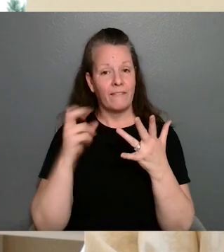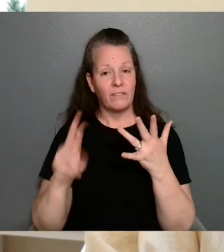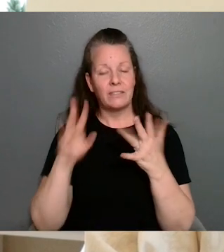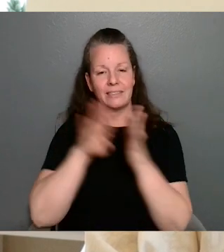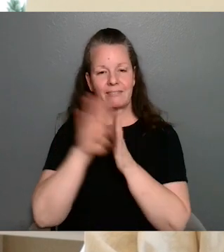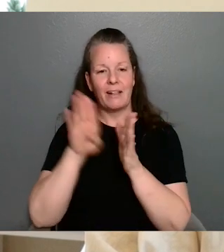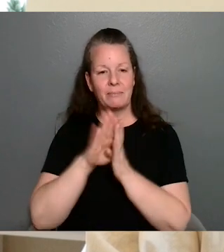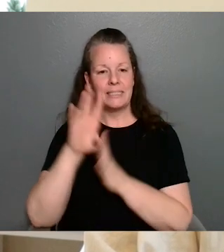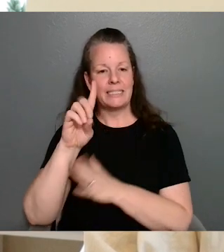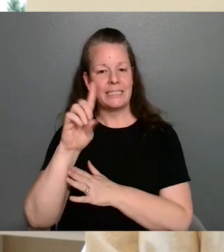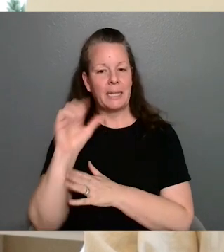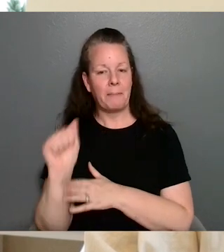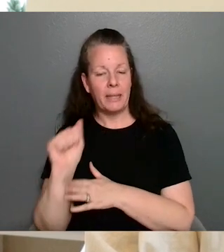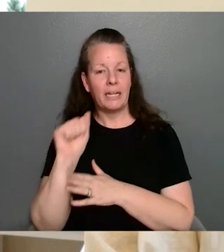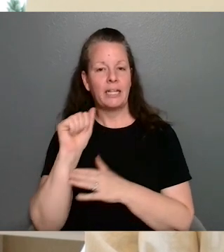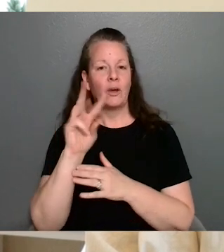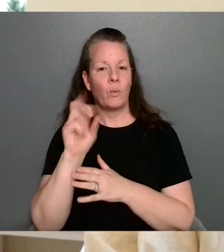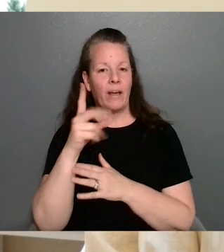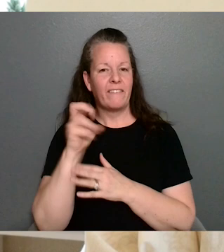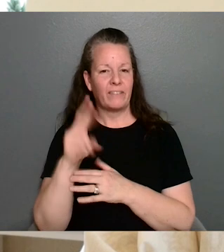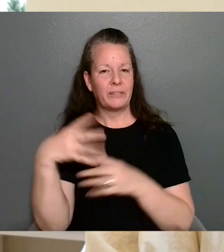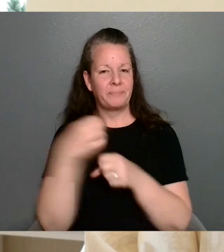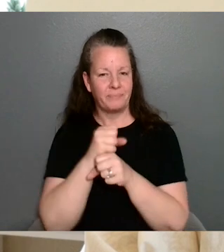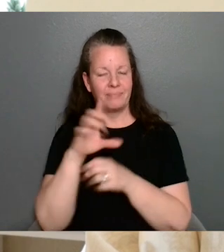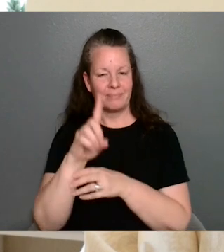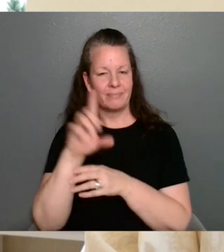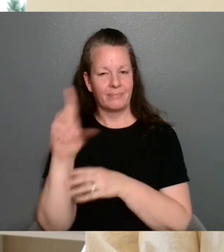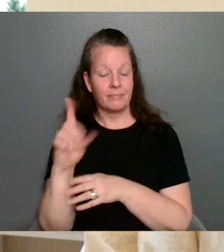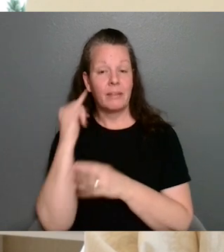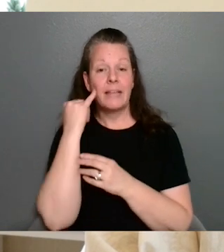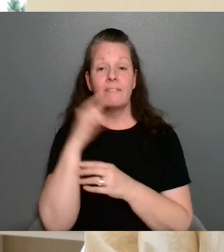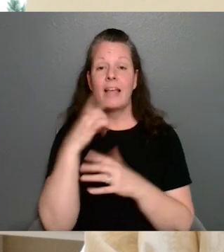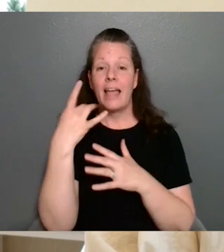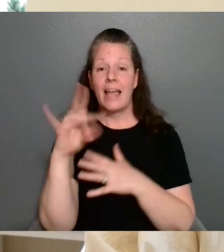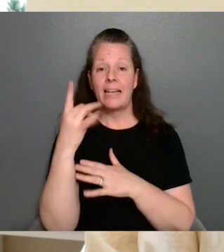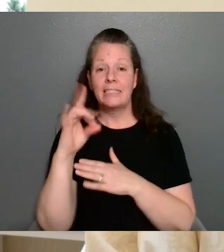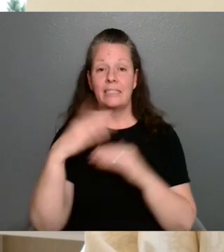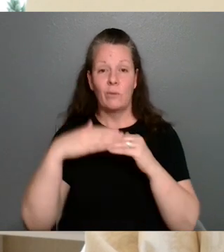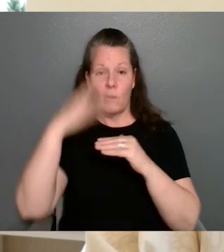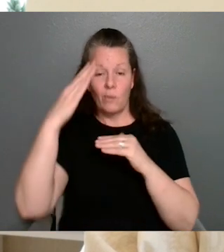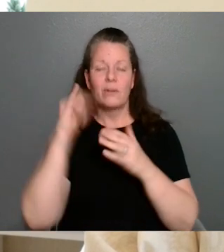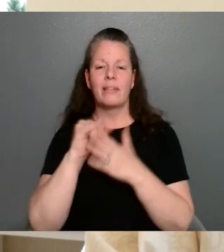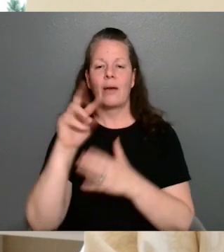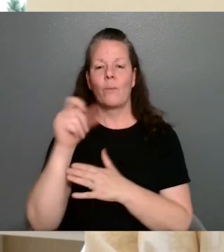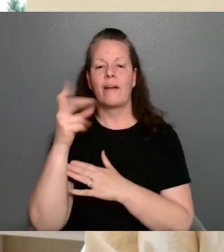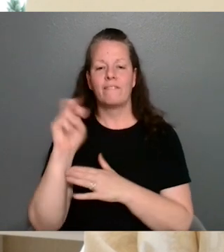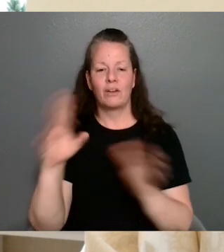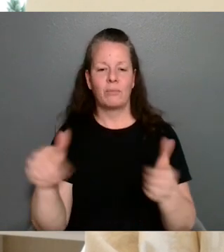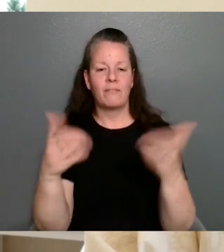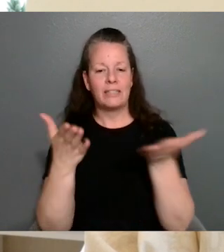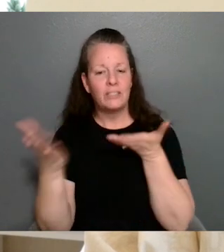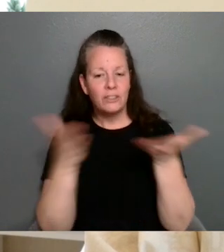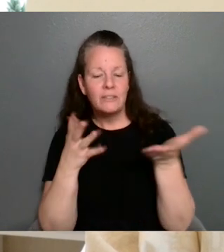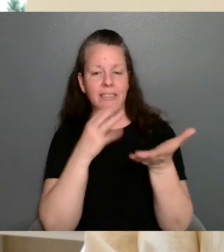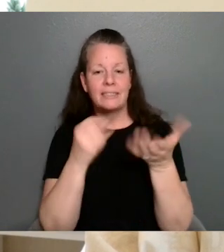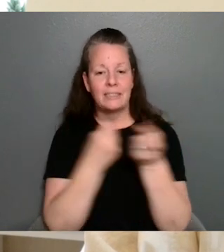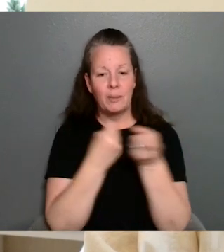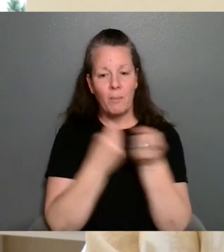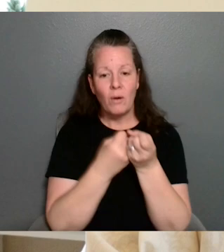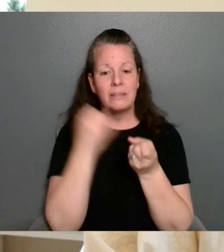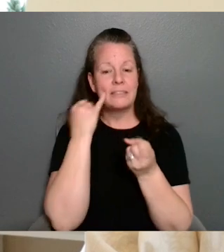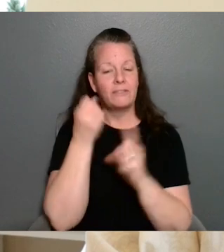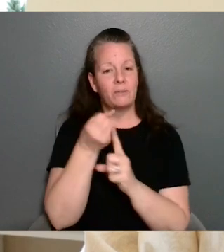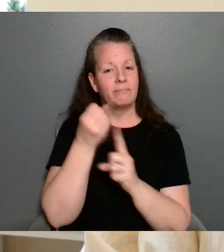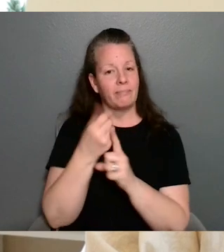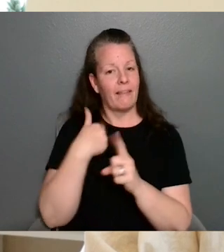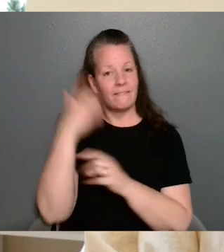disability waiver, or DD. If you are 18 years of age or older, this waiver provides you with services and/or